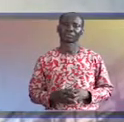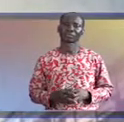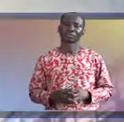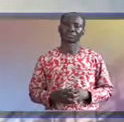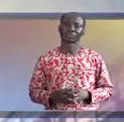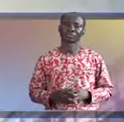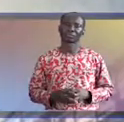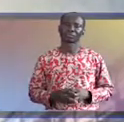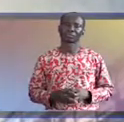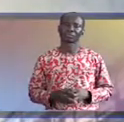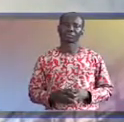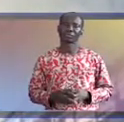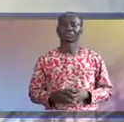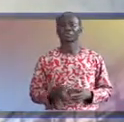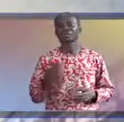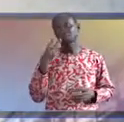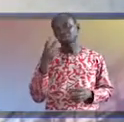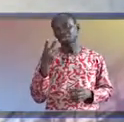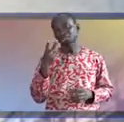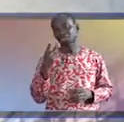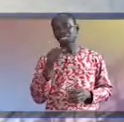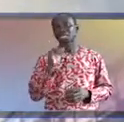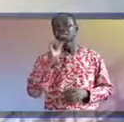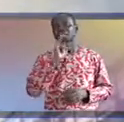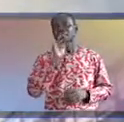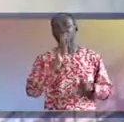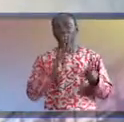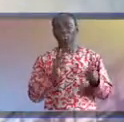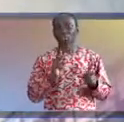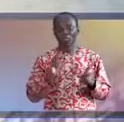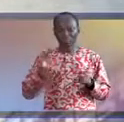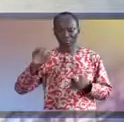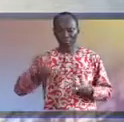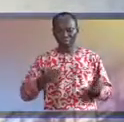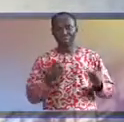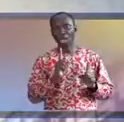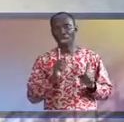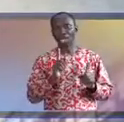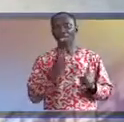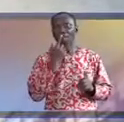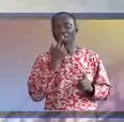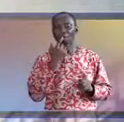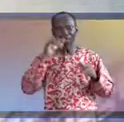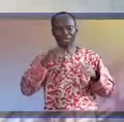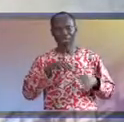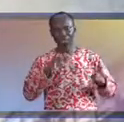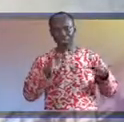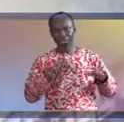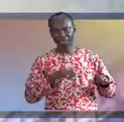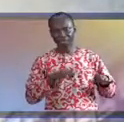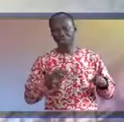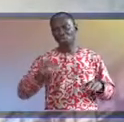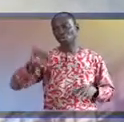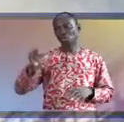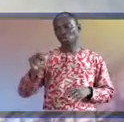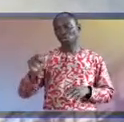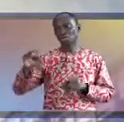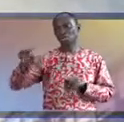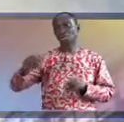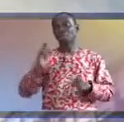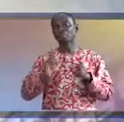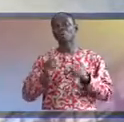se Israel fo yin esubo e wo pokoko na mo fe mu no Johannes bo ni bebo nkrofo esu wo Jordan mu e na o